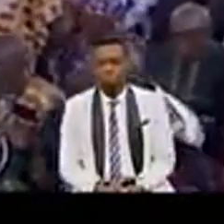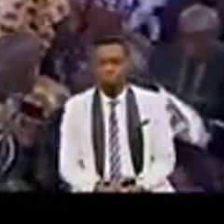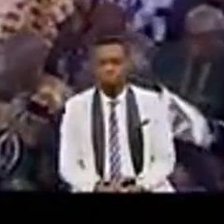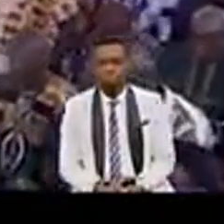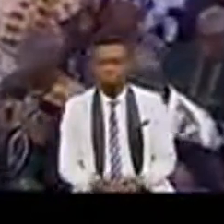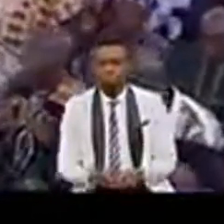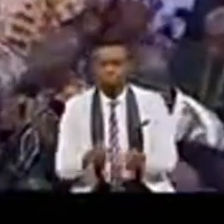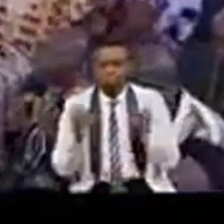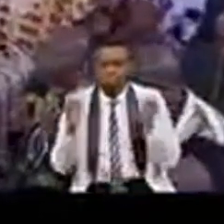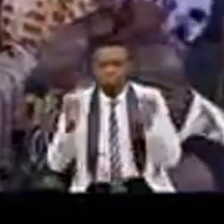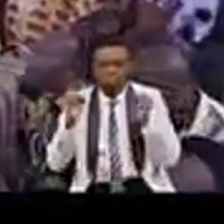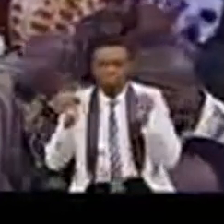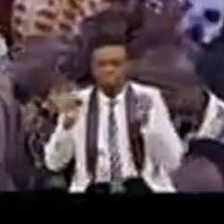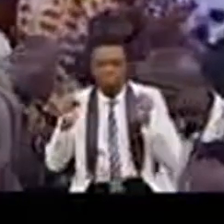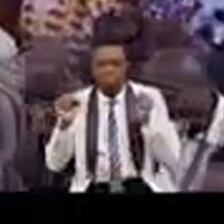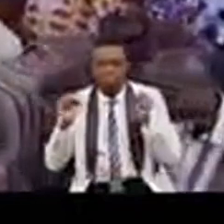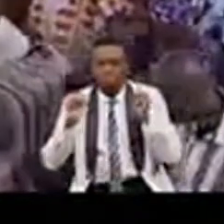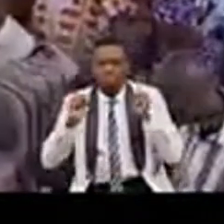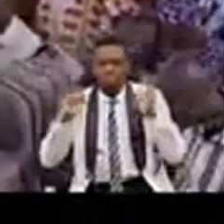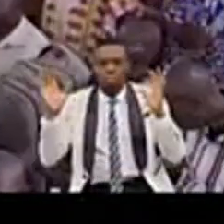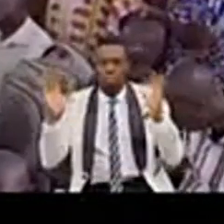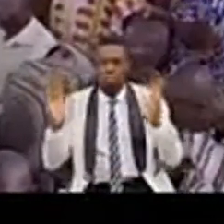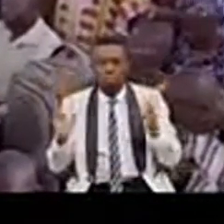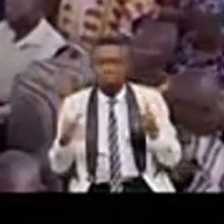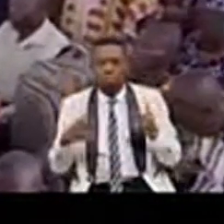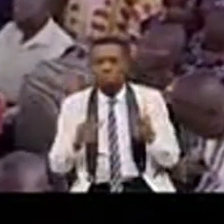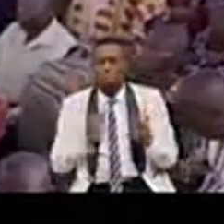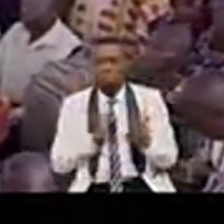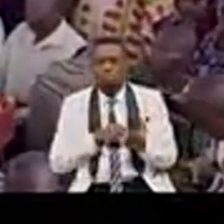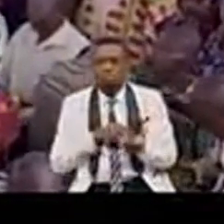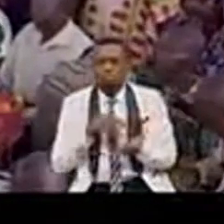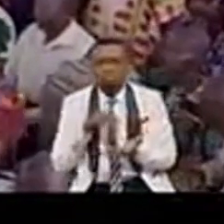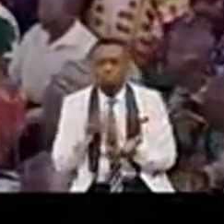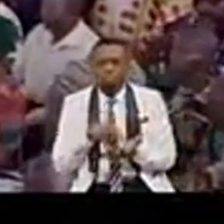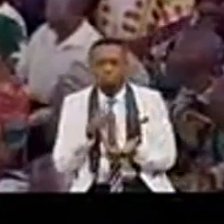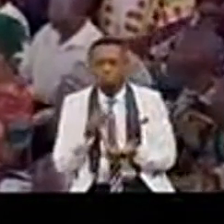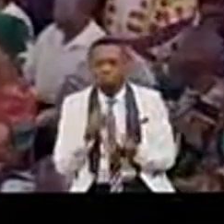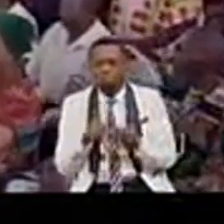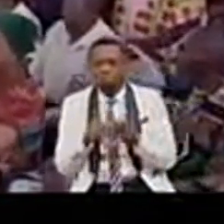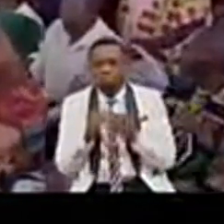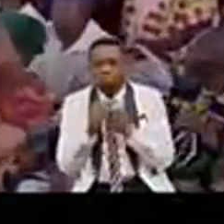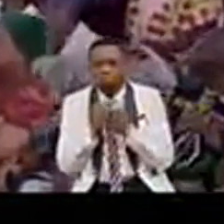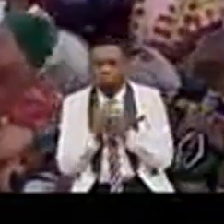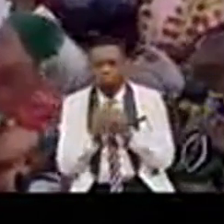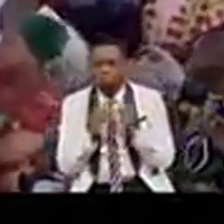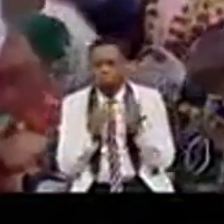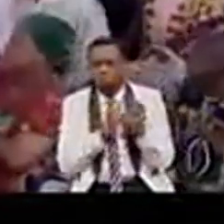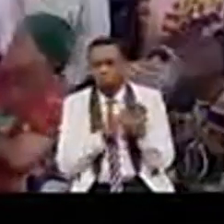Hallelujah! We just rise up to worship the Lord. Amen.